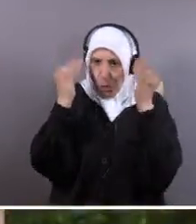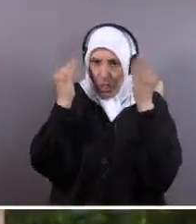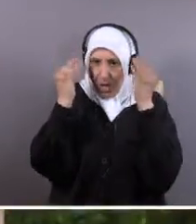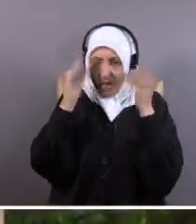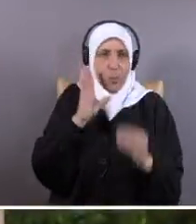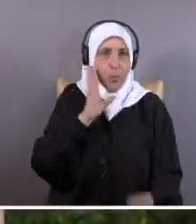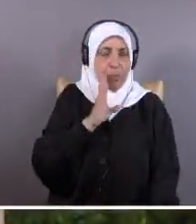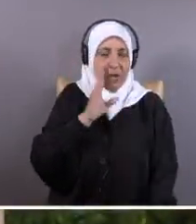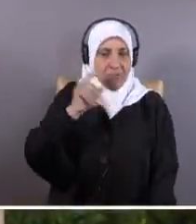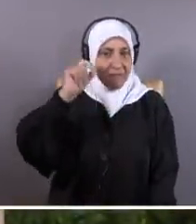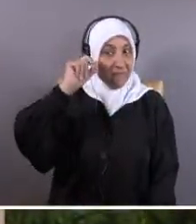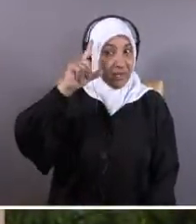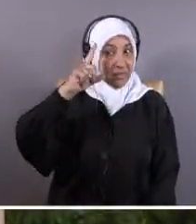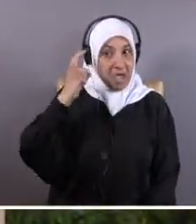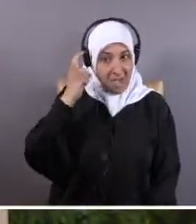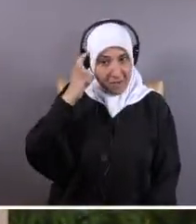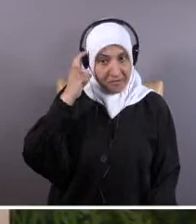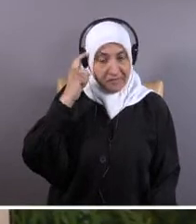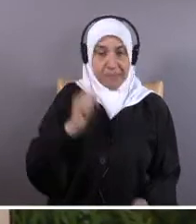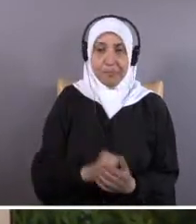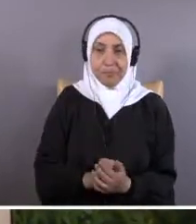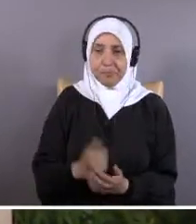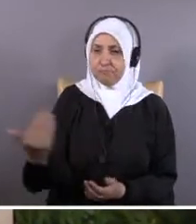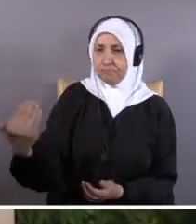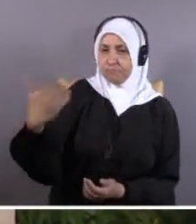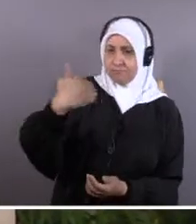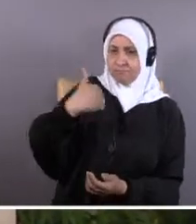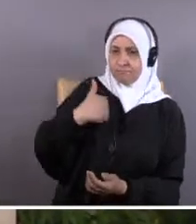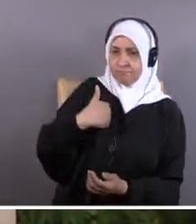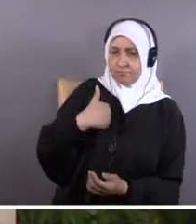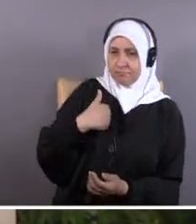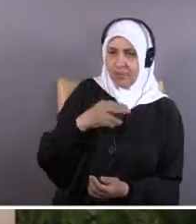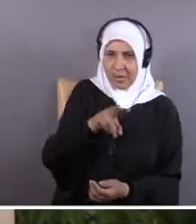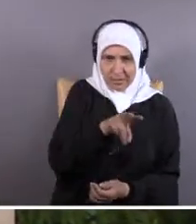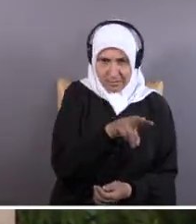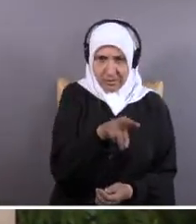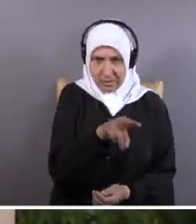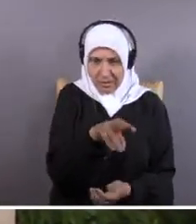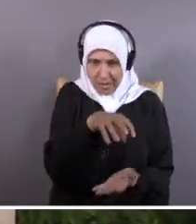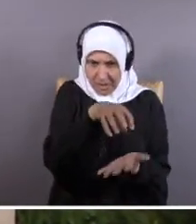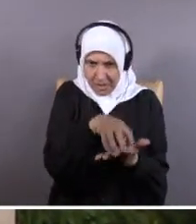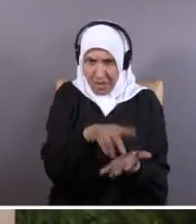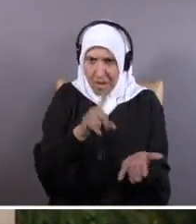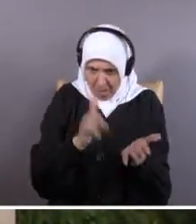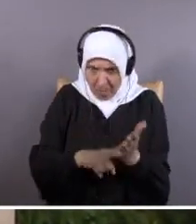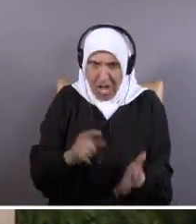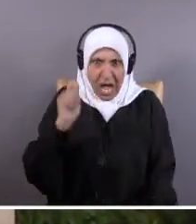And she came up to us and said, "Are you Native Americans?" I said, "Yes."